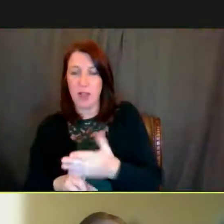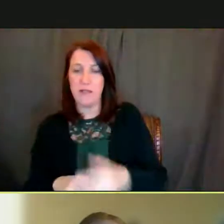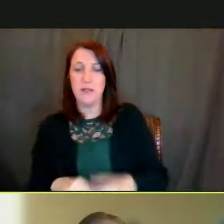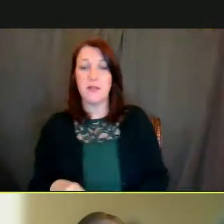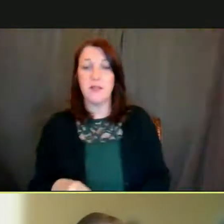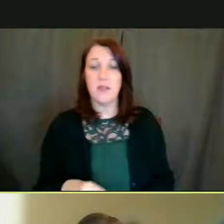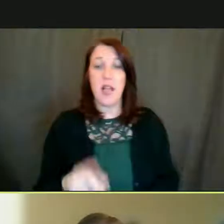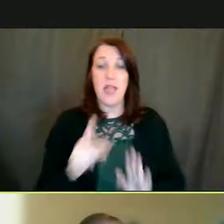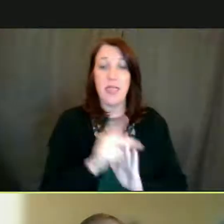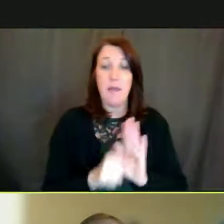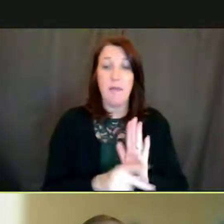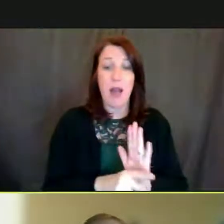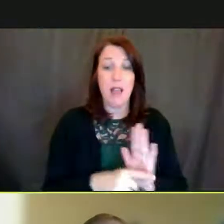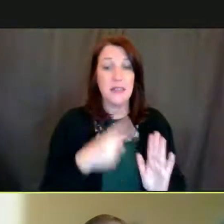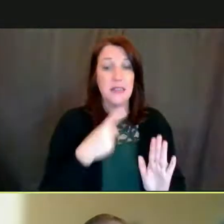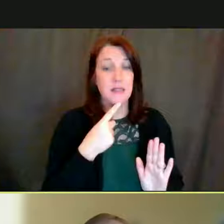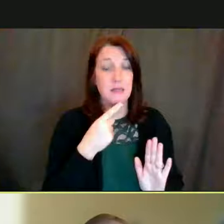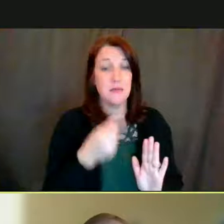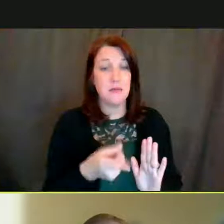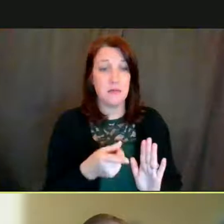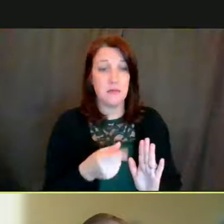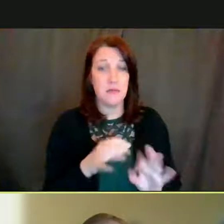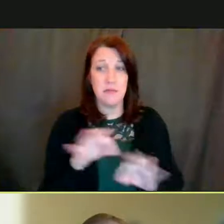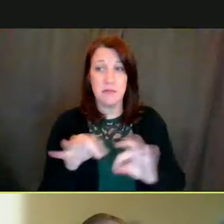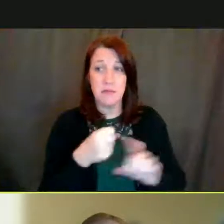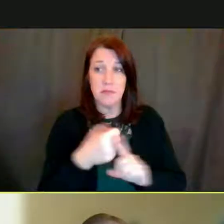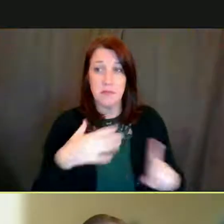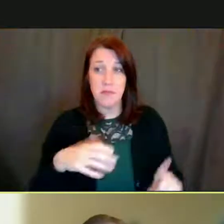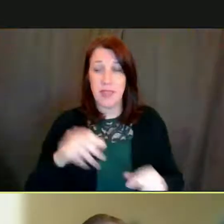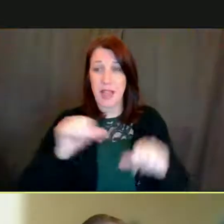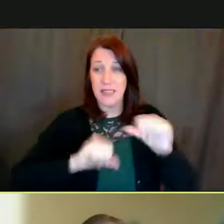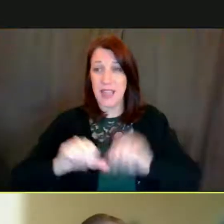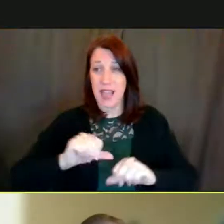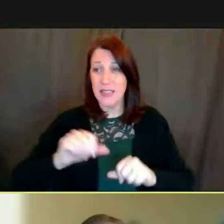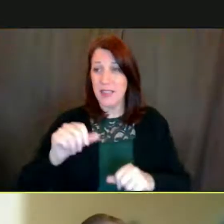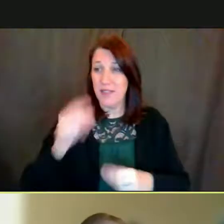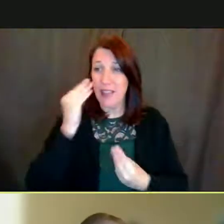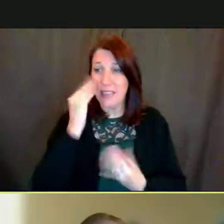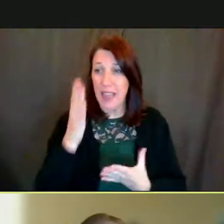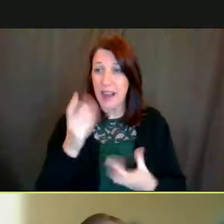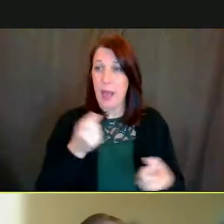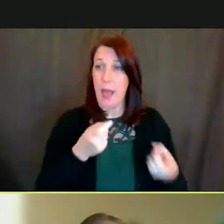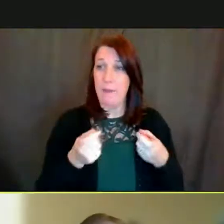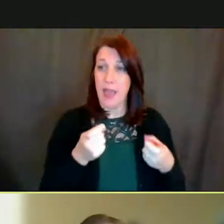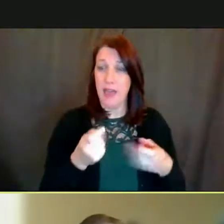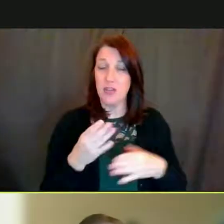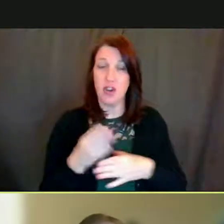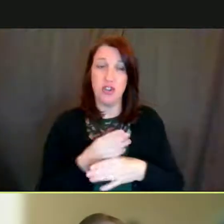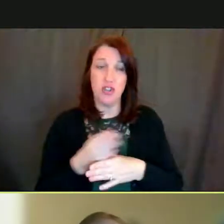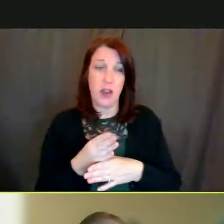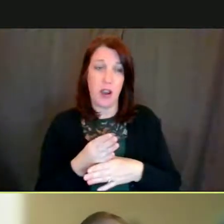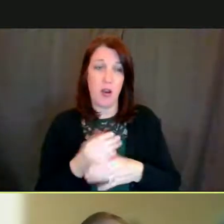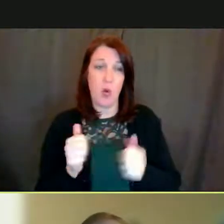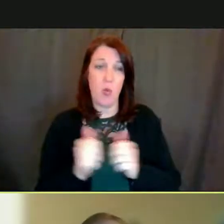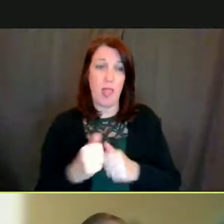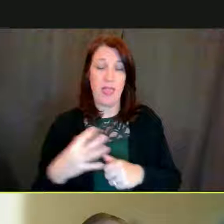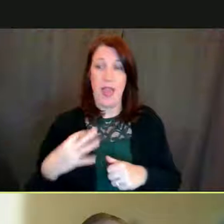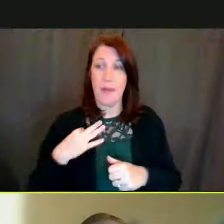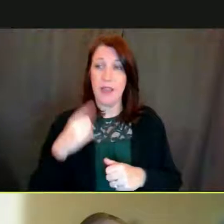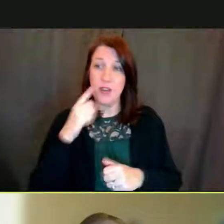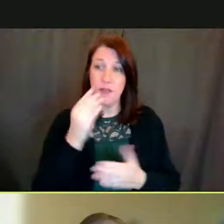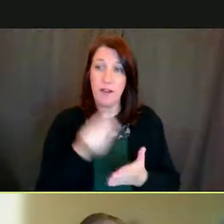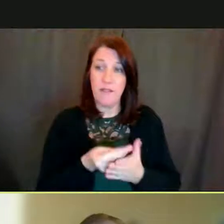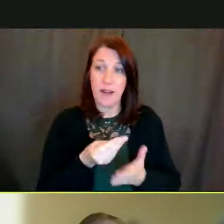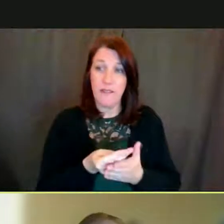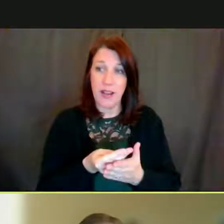plans outlining how scientific data will be managed or shared will be submitted with the application for funding, and specifically as